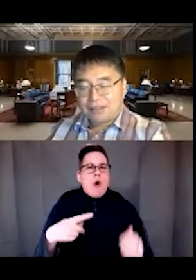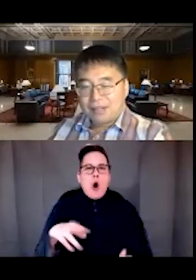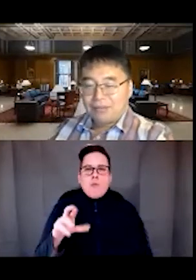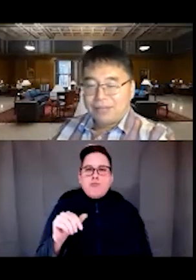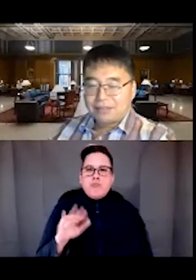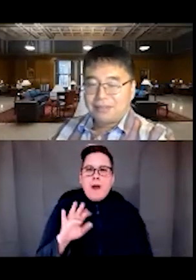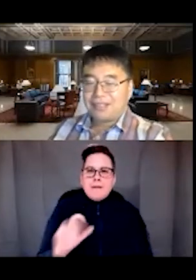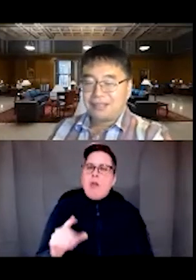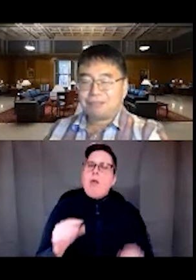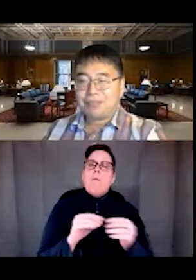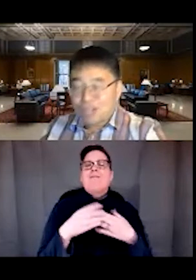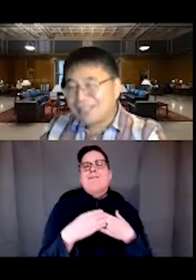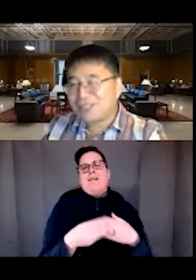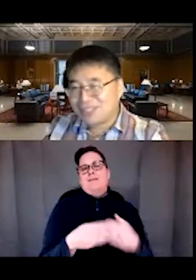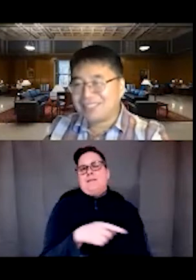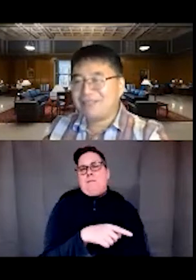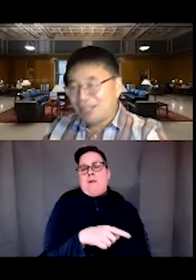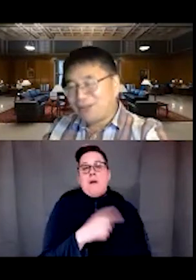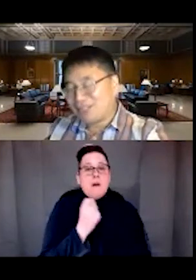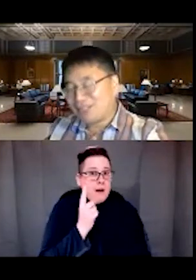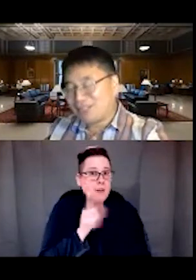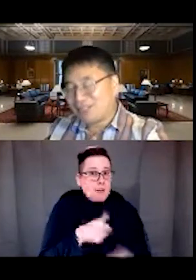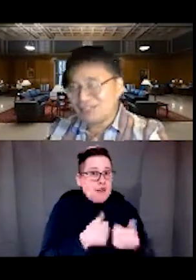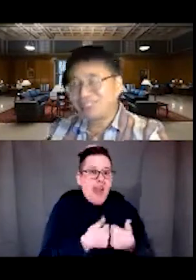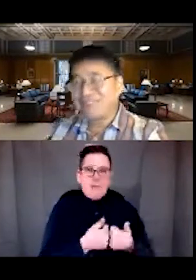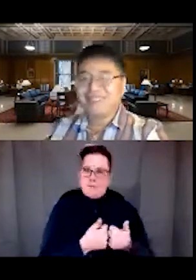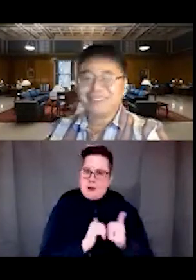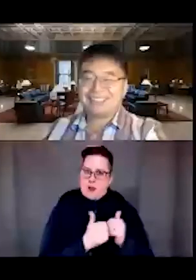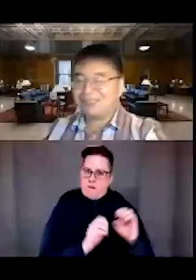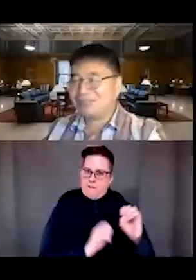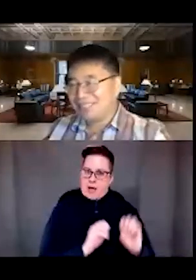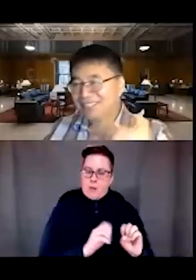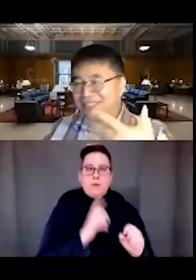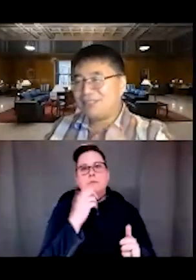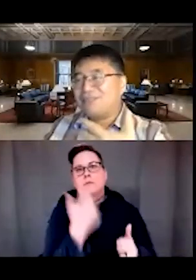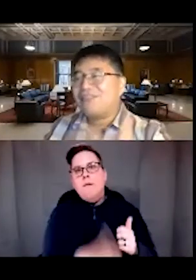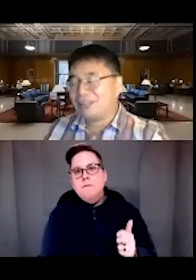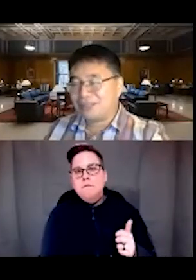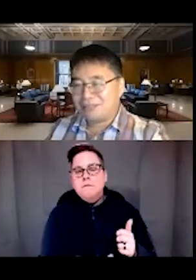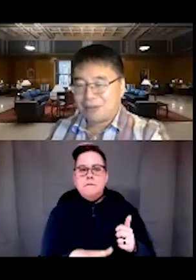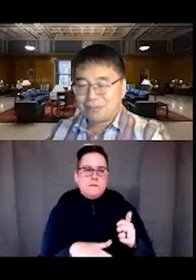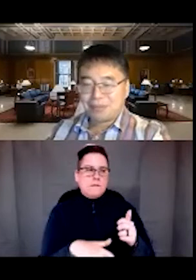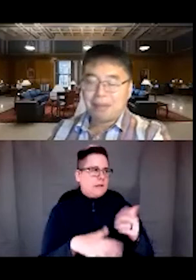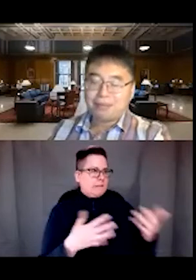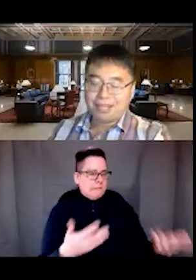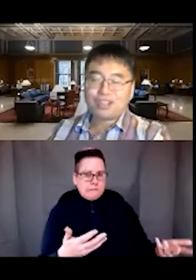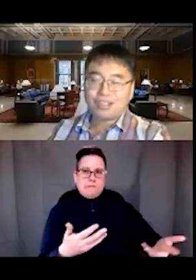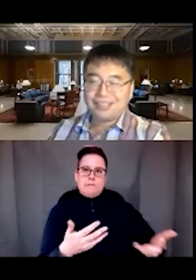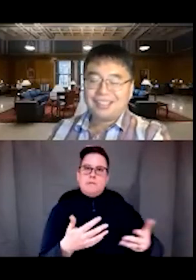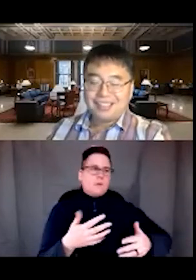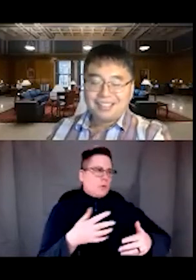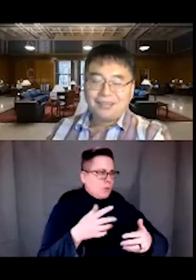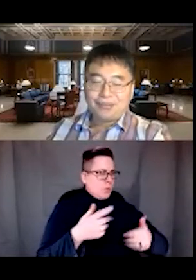provides a lot more flexibility. But the challenge is the evaluation is difficult, right? Because trying to define the appropriate